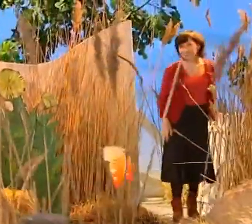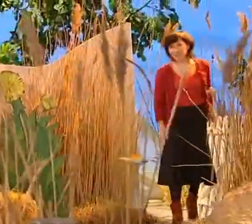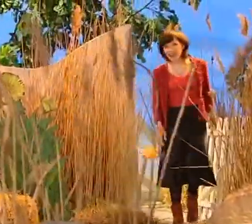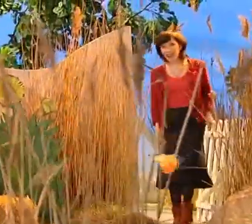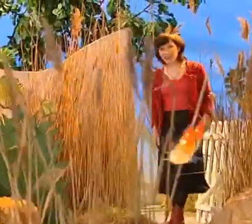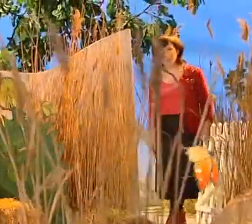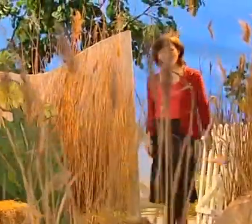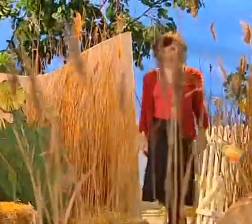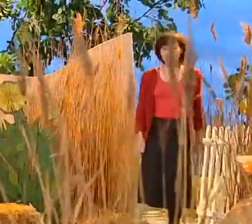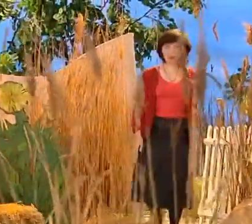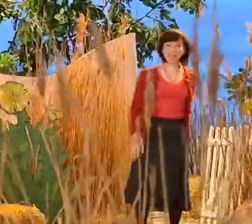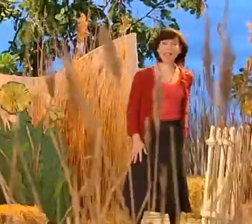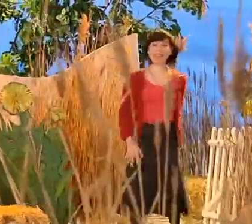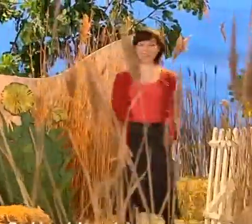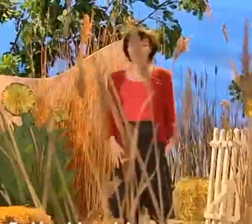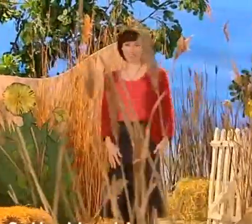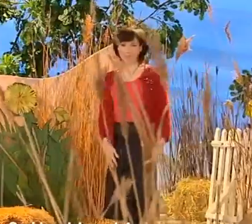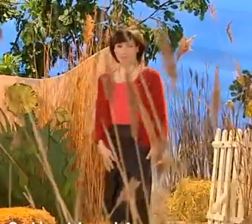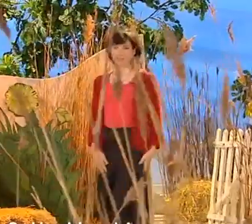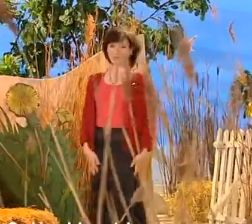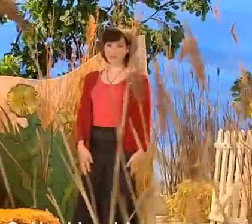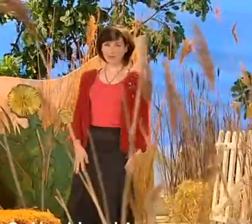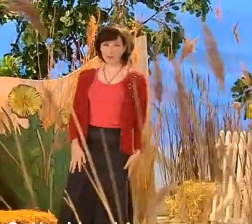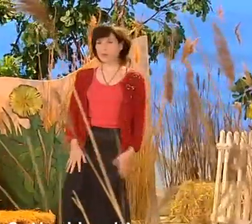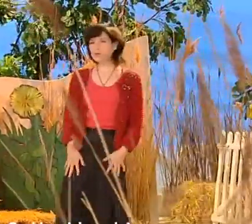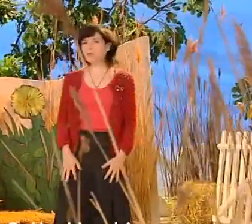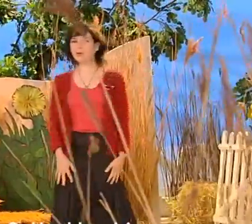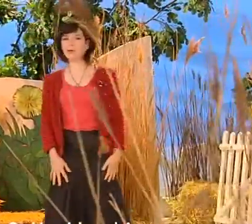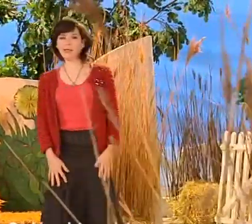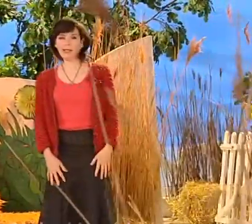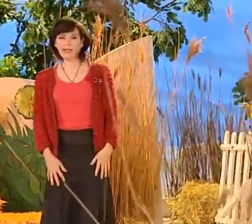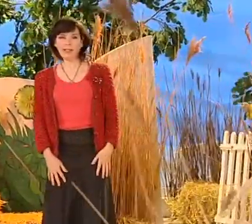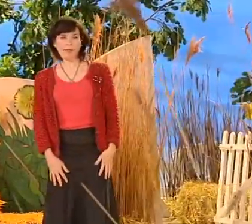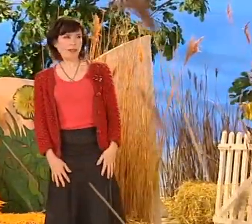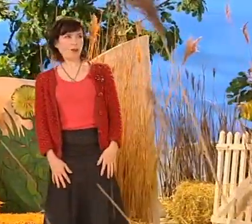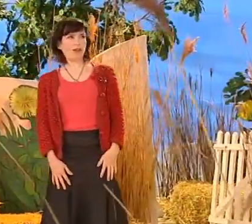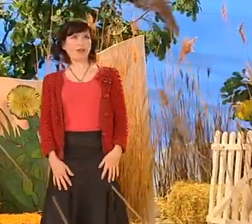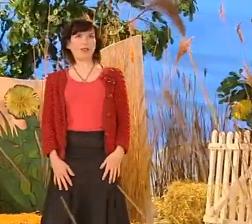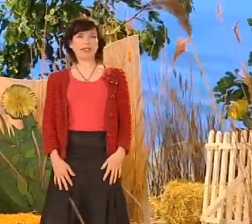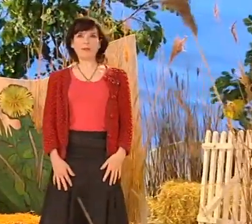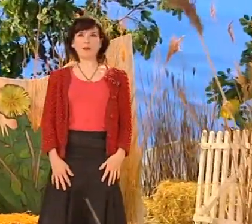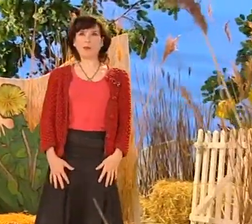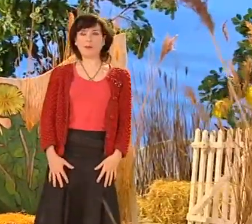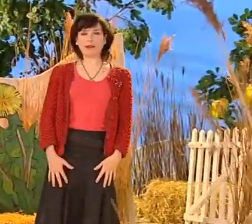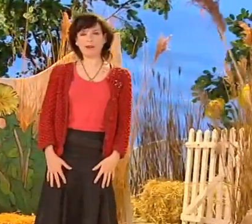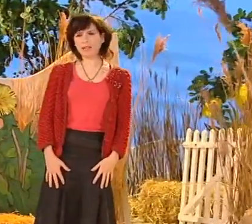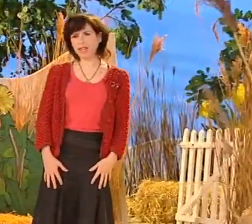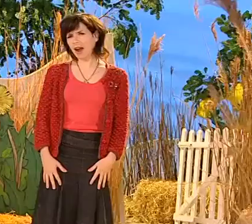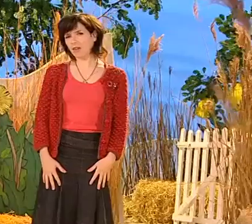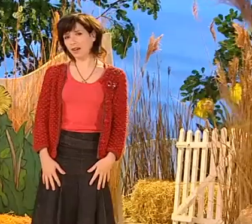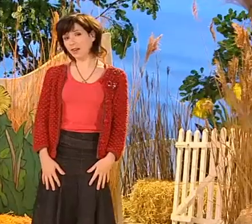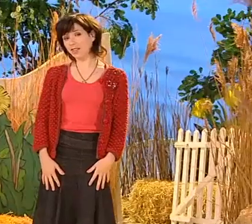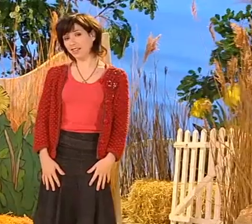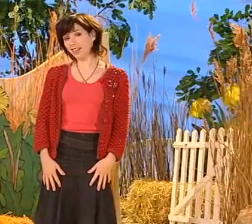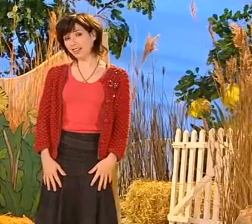Hello, I'm Sally. When you're small, Everything around you can seem very big and very